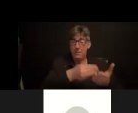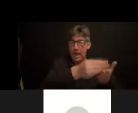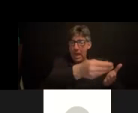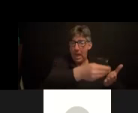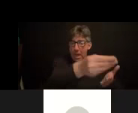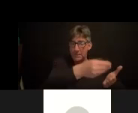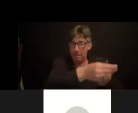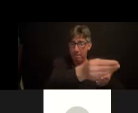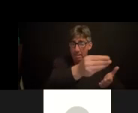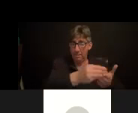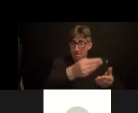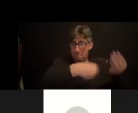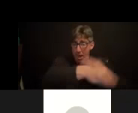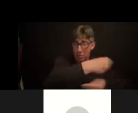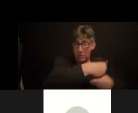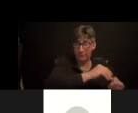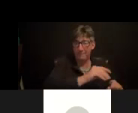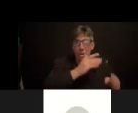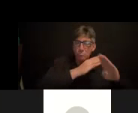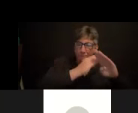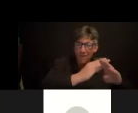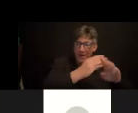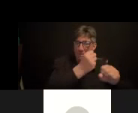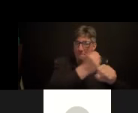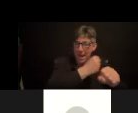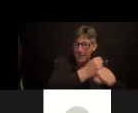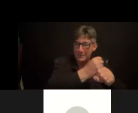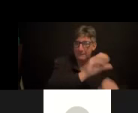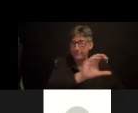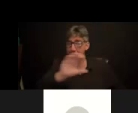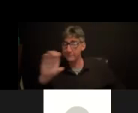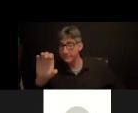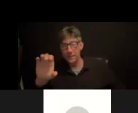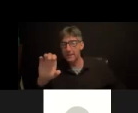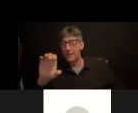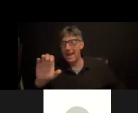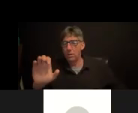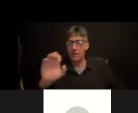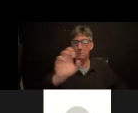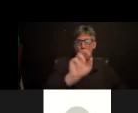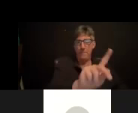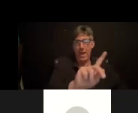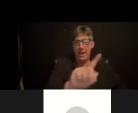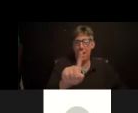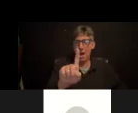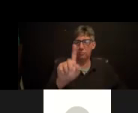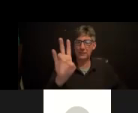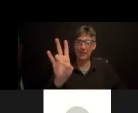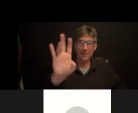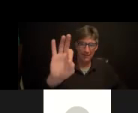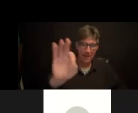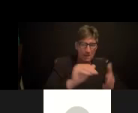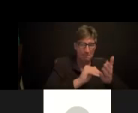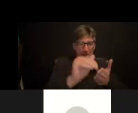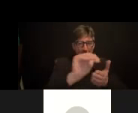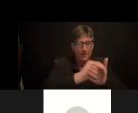using that money for preventative maintenance. And instead we're returning about $179 million to the capital program, thanks